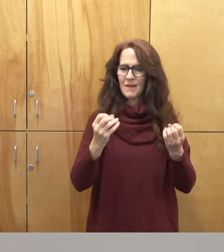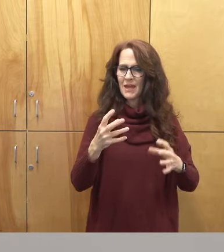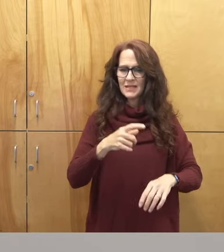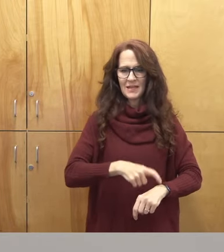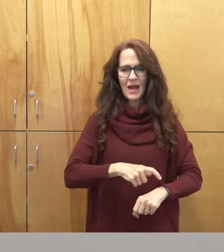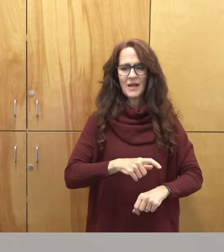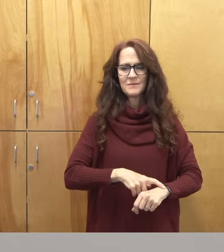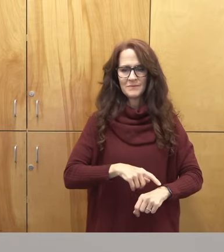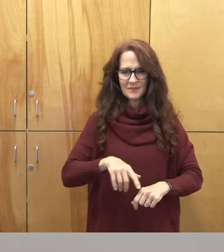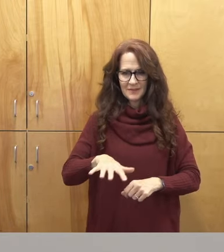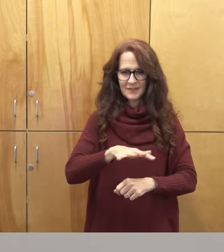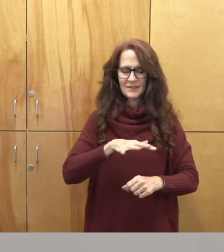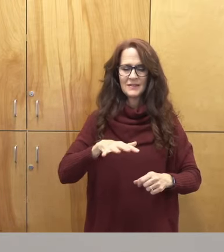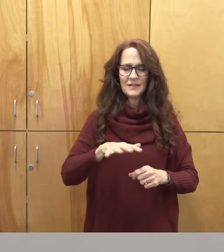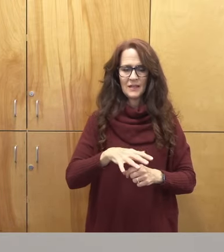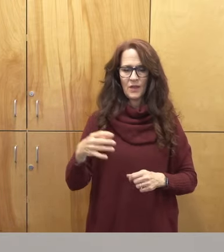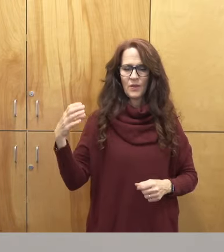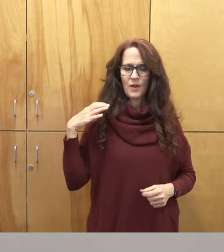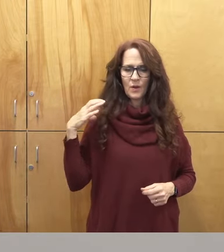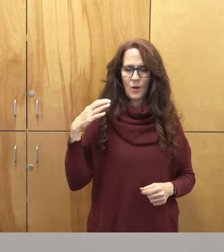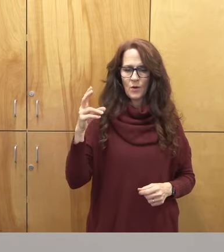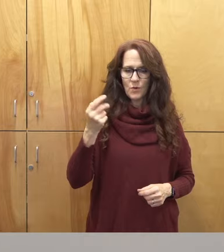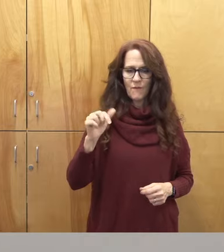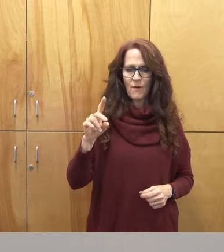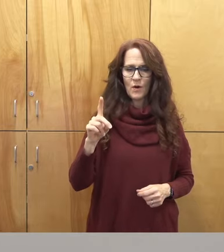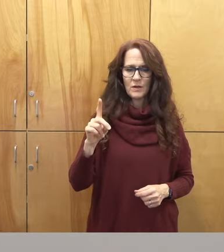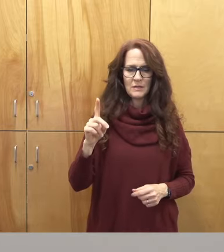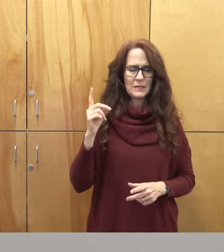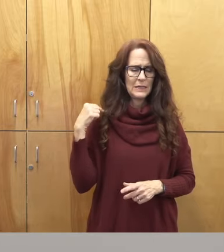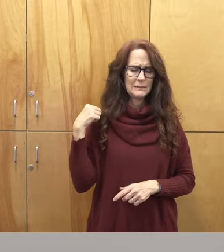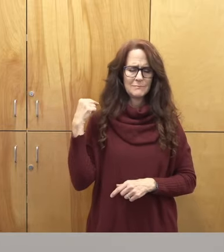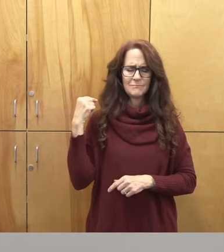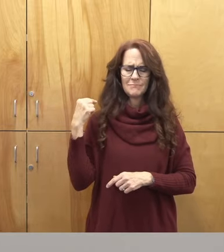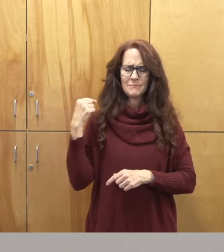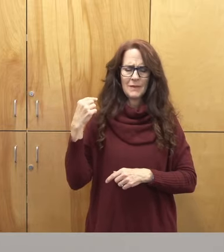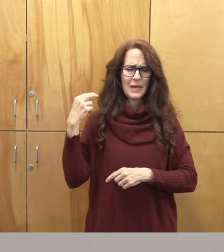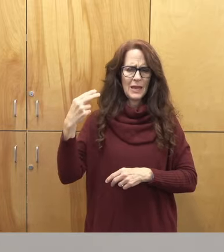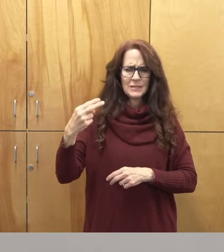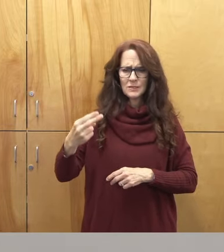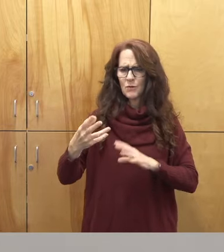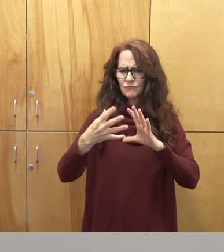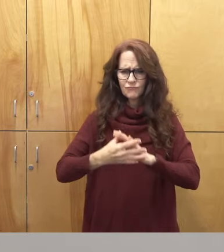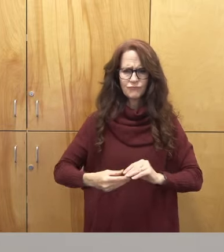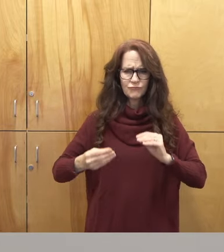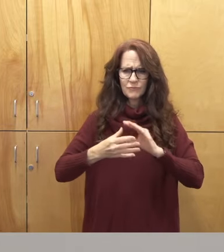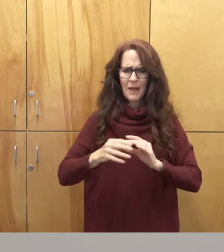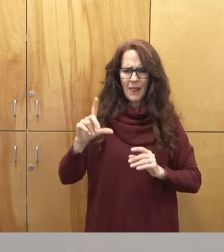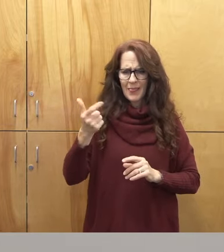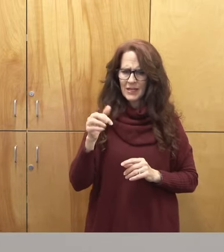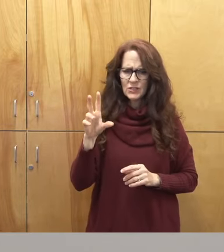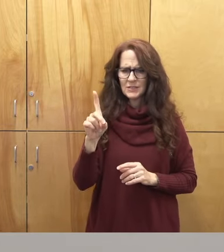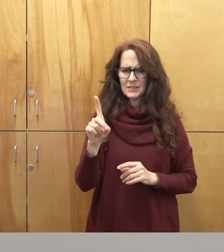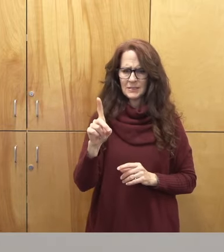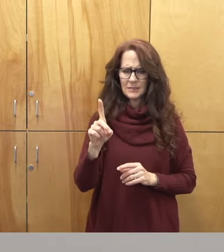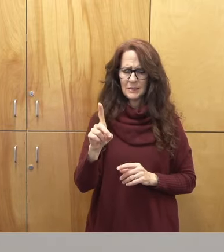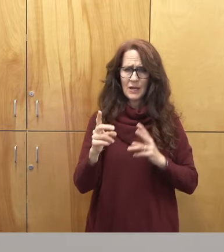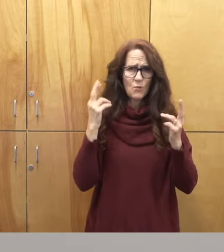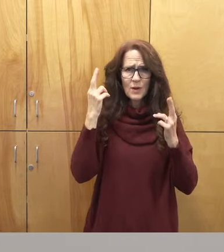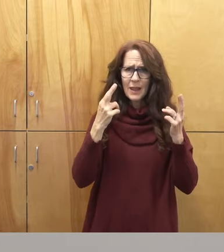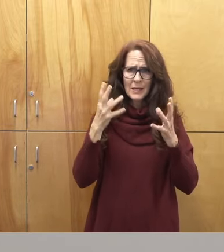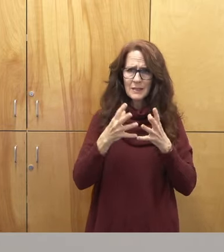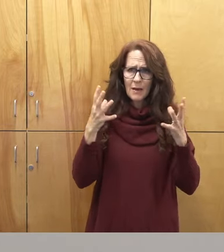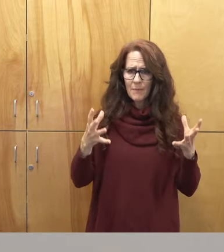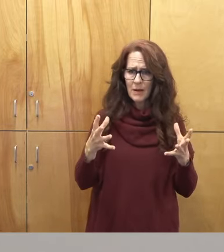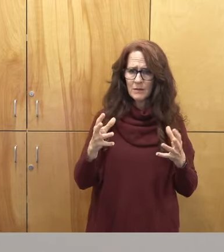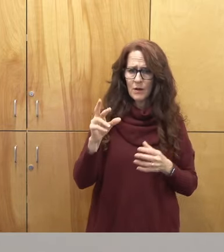and Coach Norford has been a legend in the city of Long Beach. But I didn't even realize how much of a legend he was